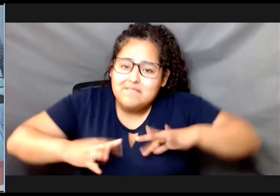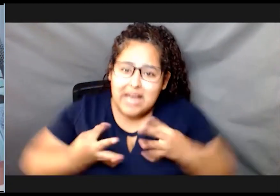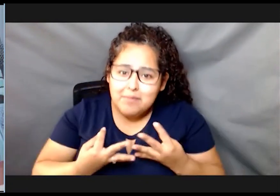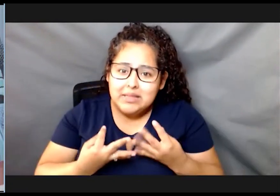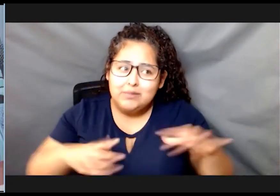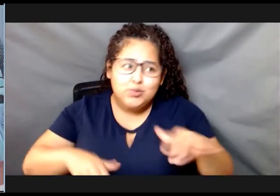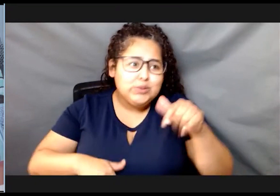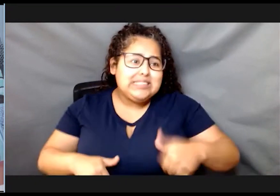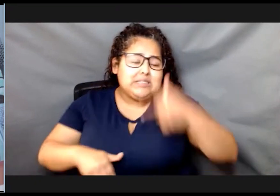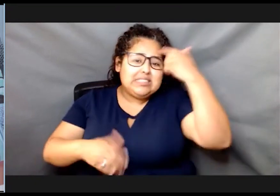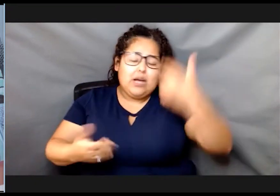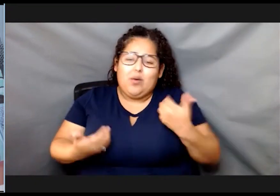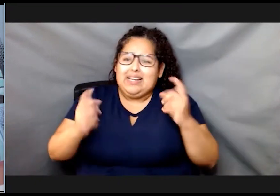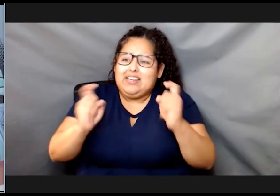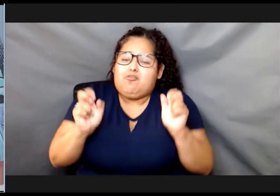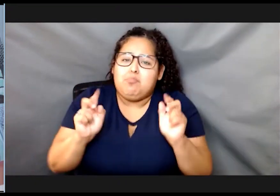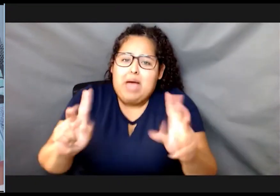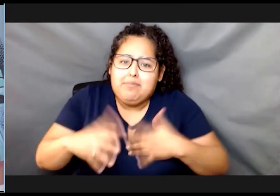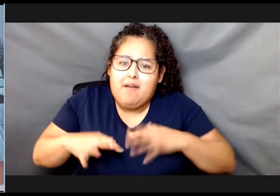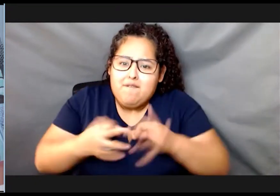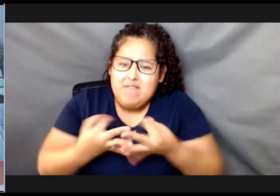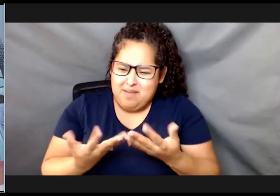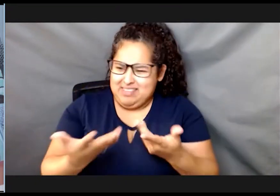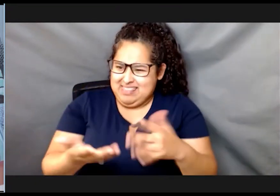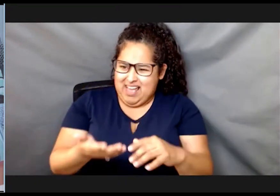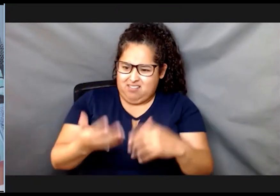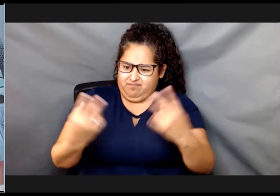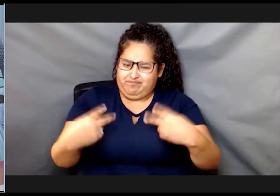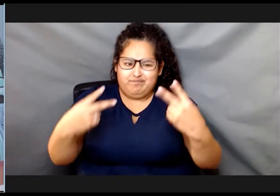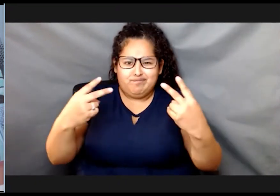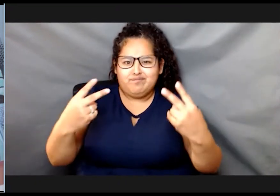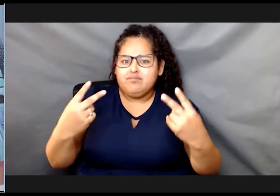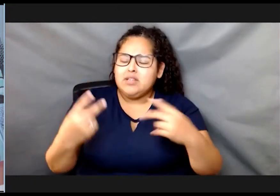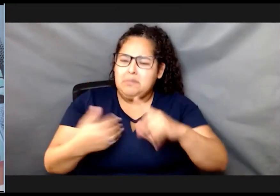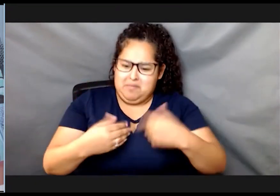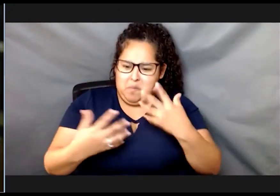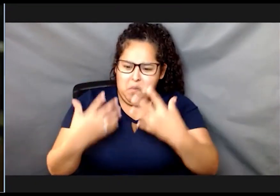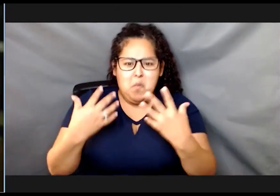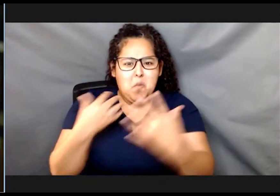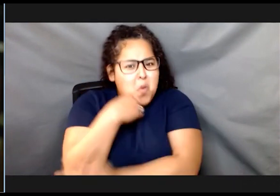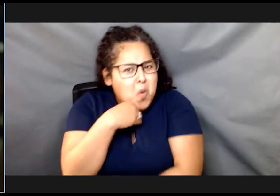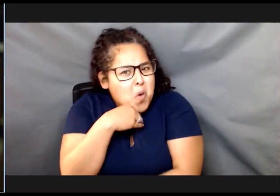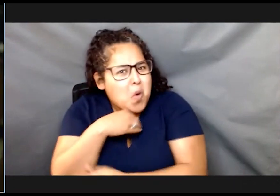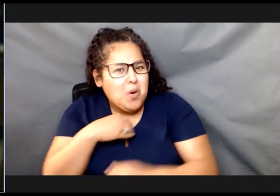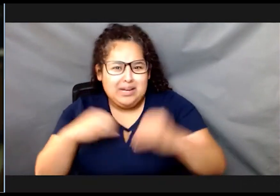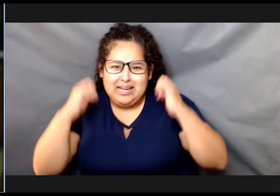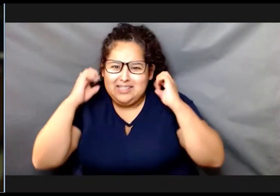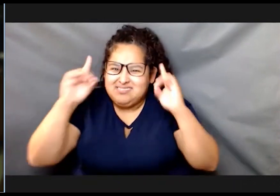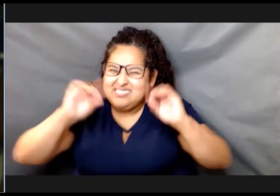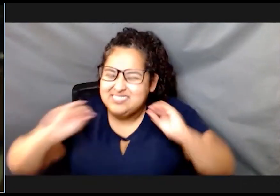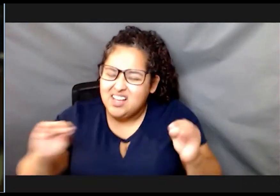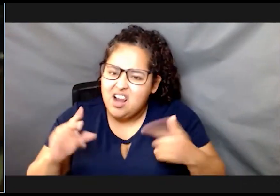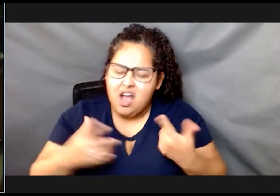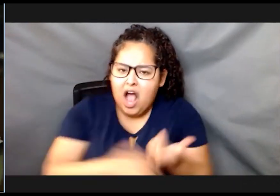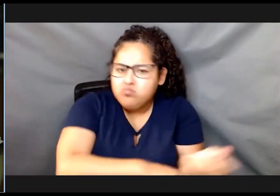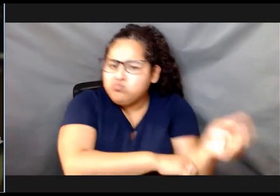because I want to give back to them. I want to break this stigma of being poor, of being uneducated. And I know